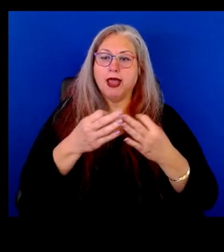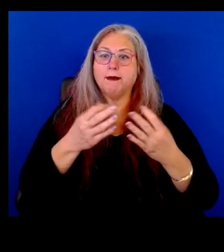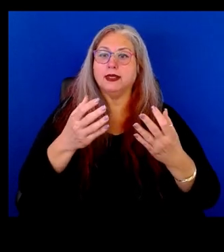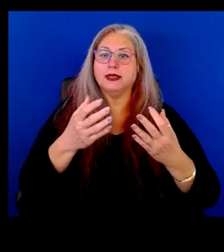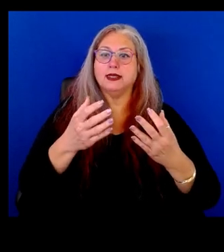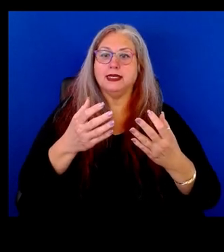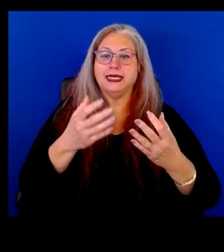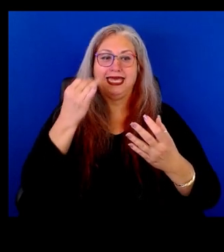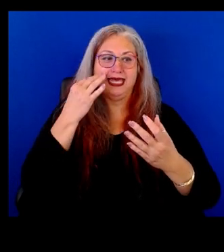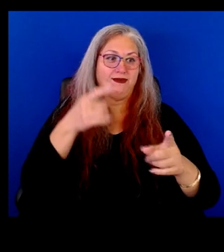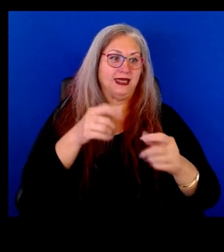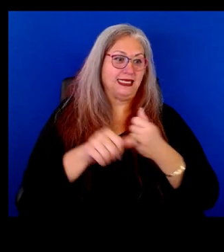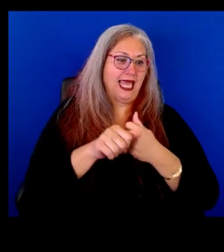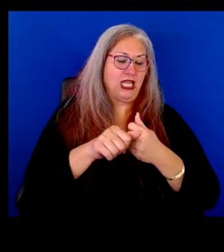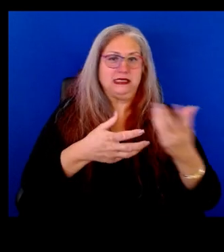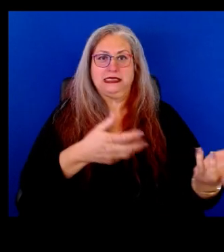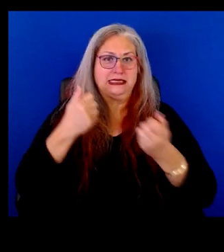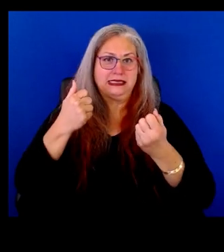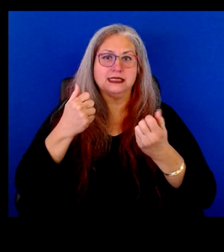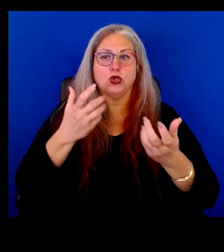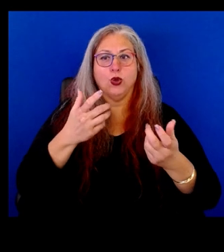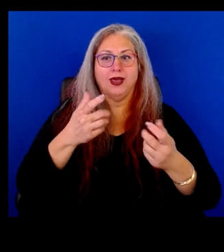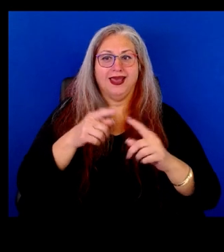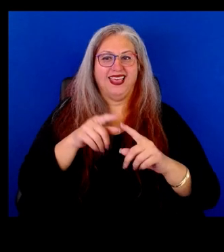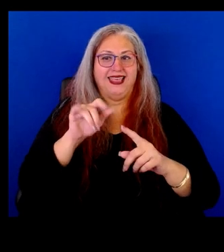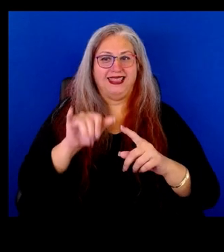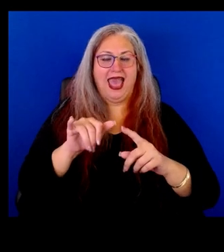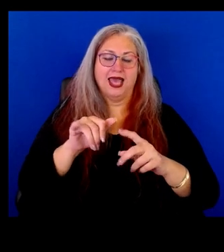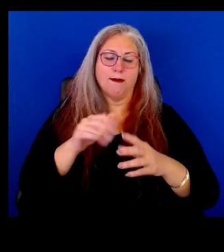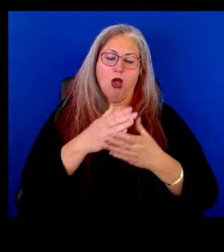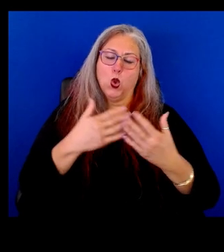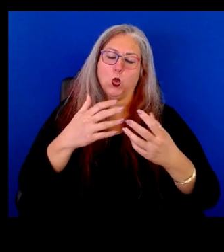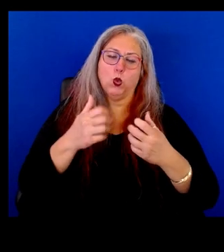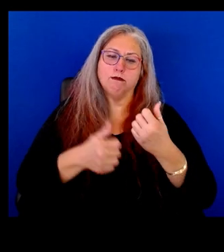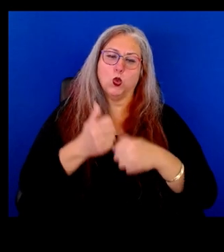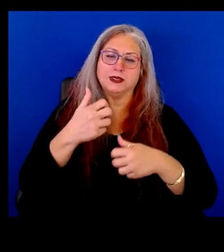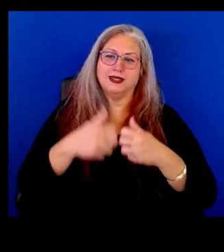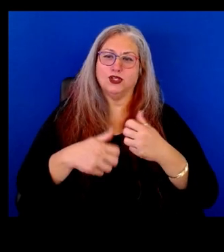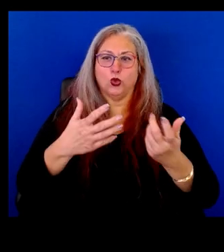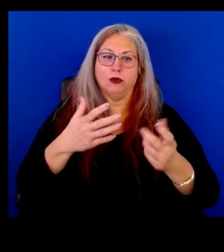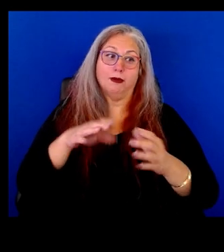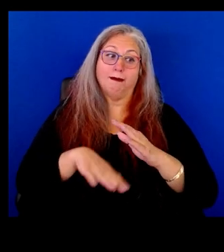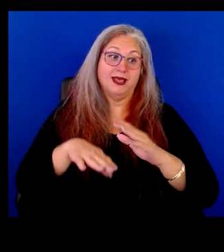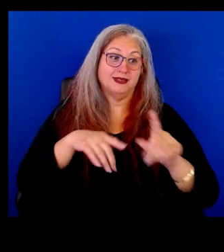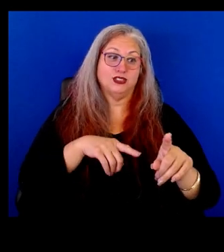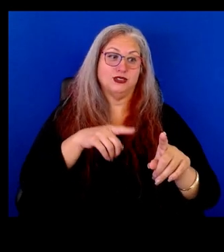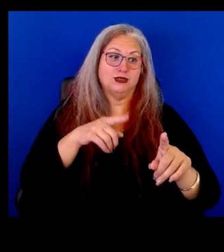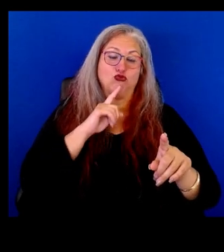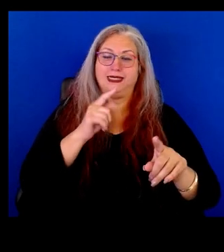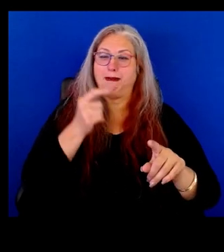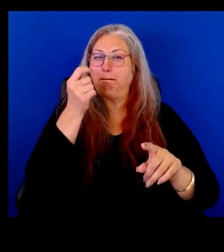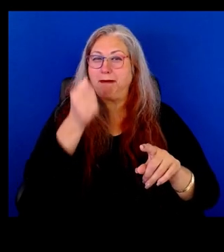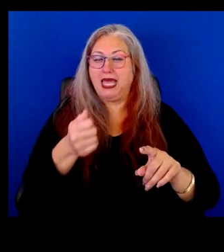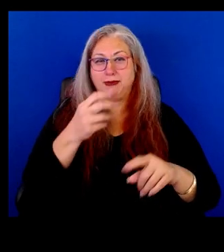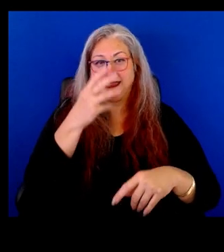family, out away from danger. And that was the most difficult part. So basically, she had little to